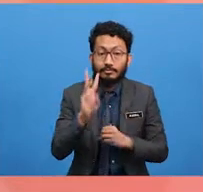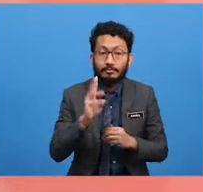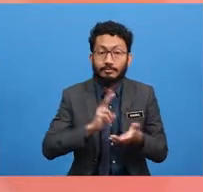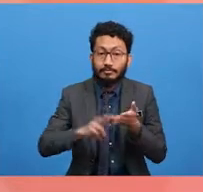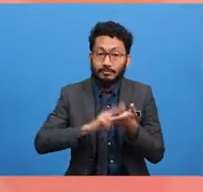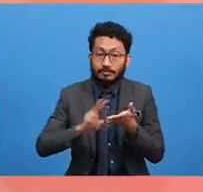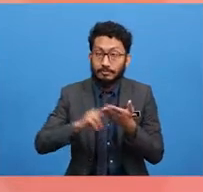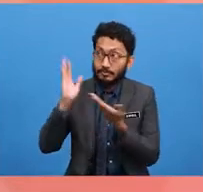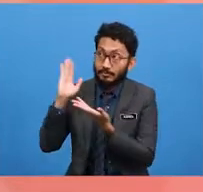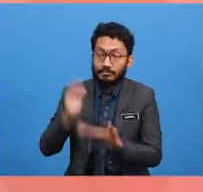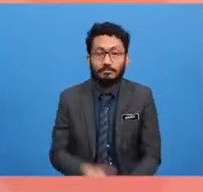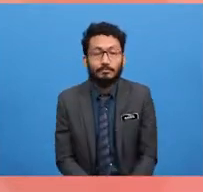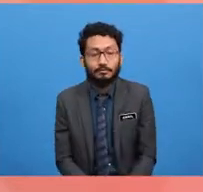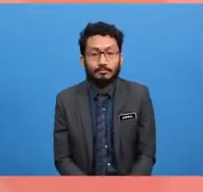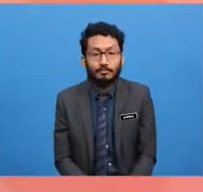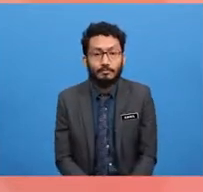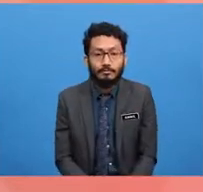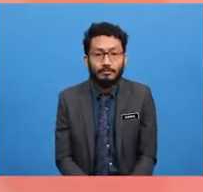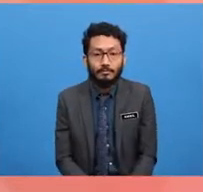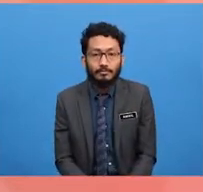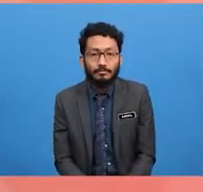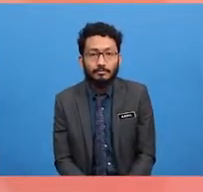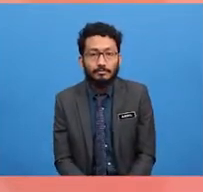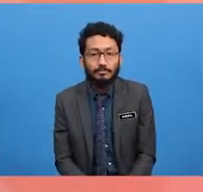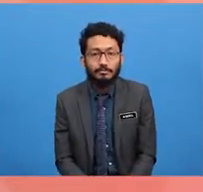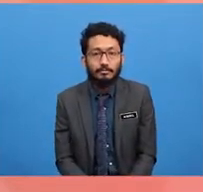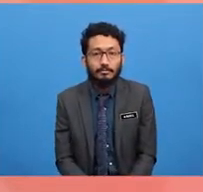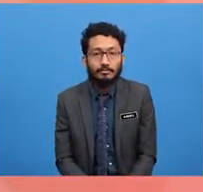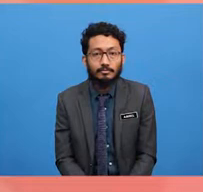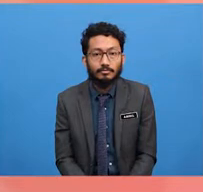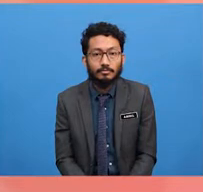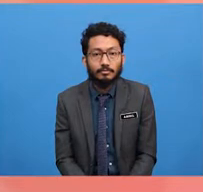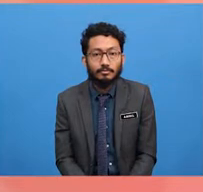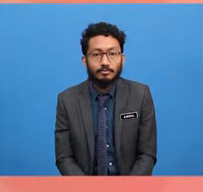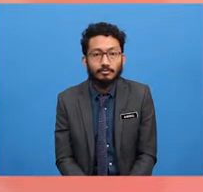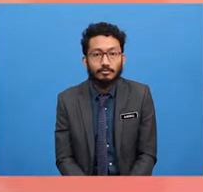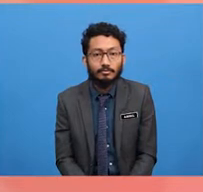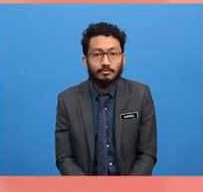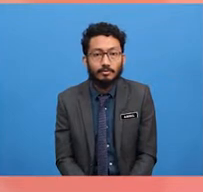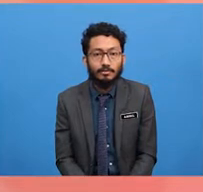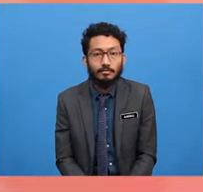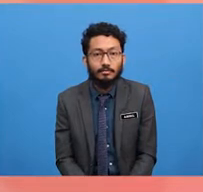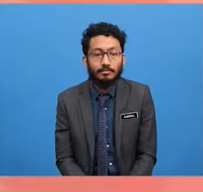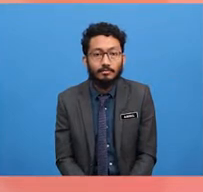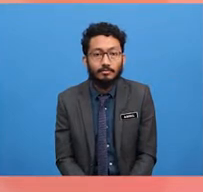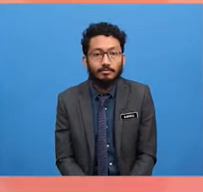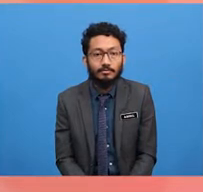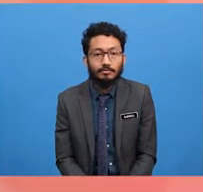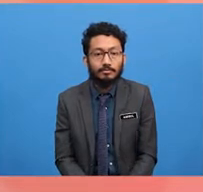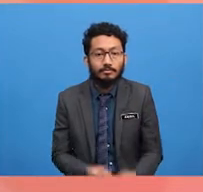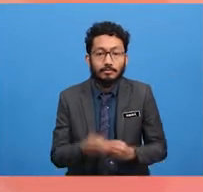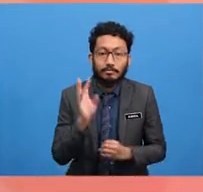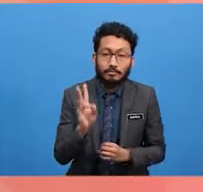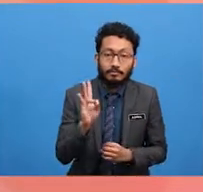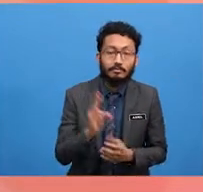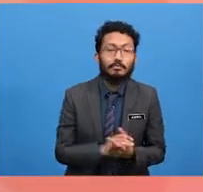conventions. Avoid forms such as wanna, see you later, etc. Aim at achieving